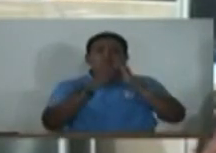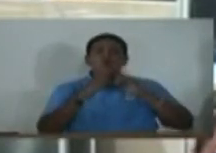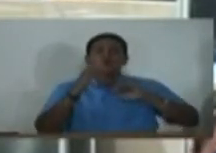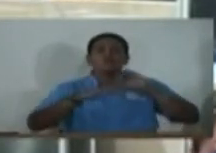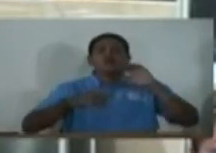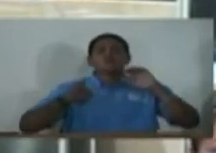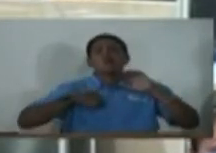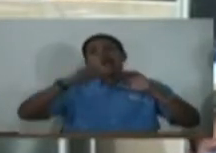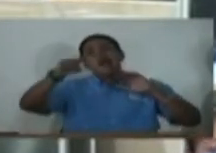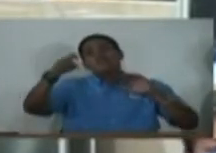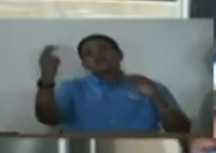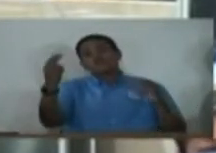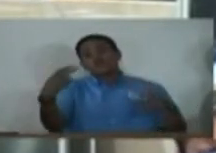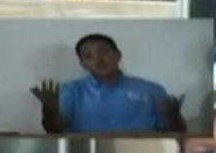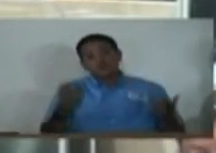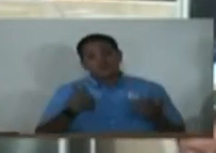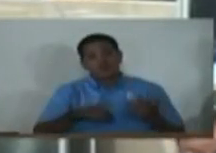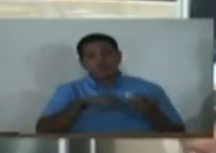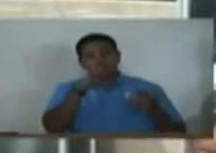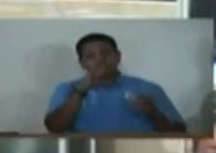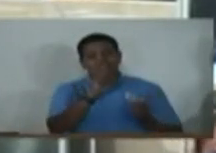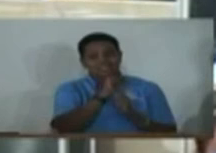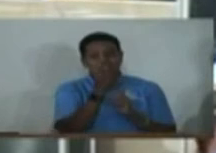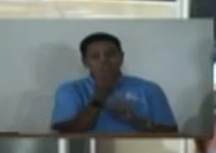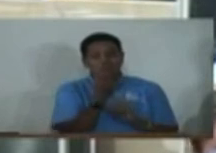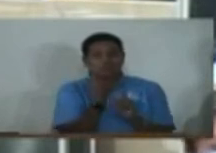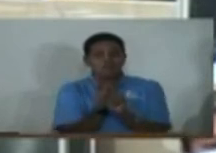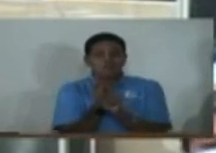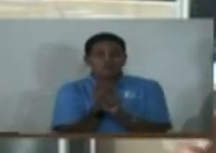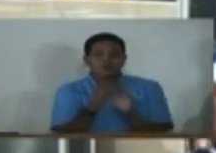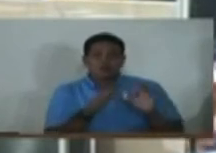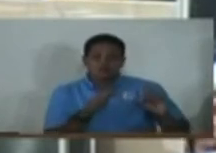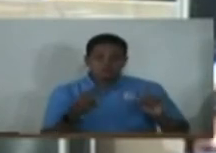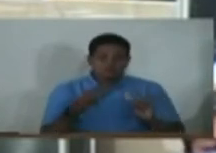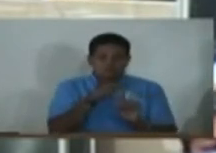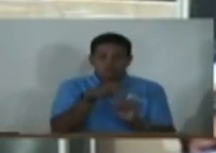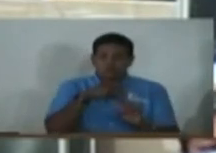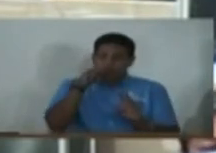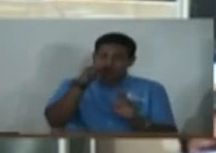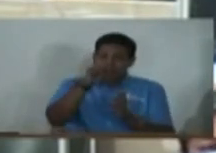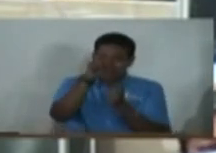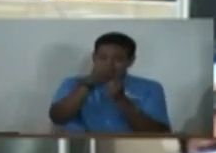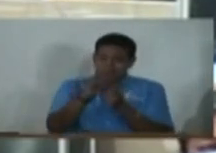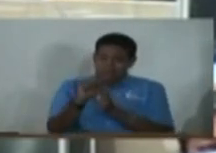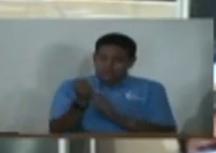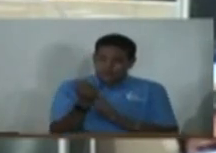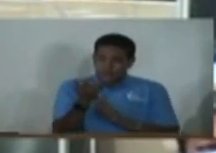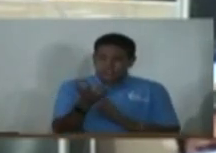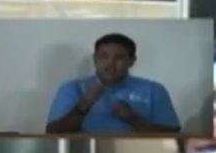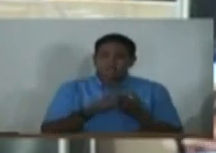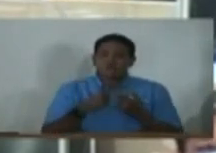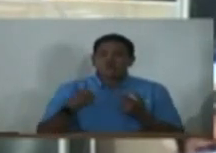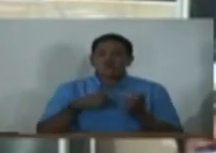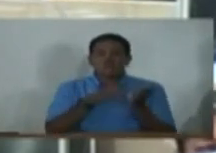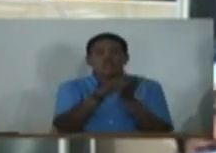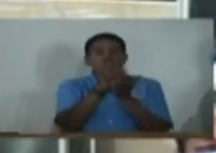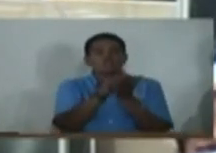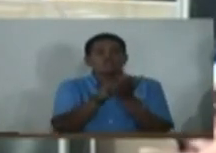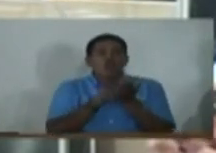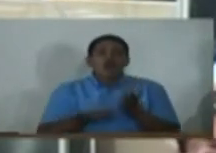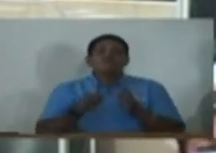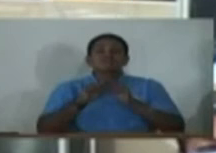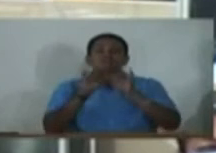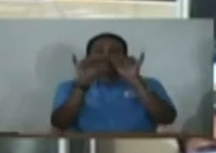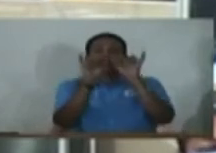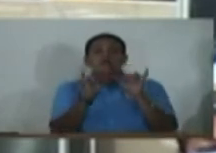have to use. And we have been situationally appropriate. We look at the specific situation and we craft the measures